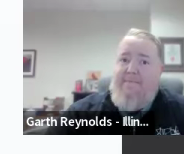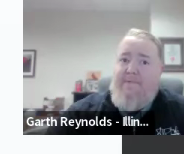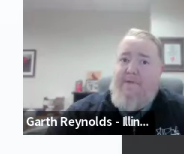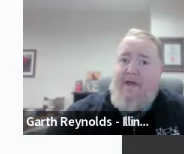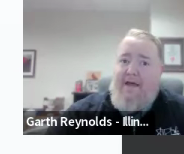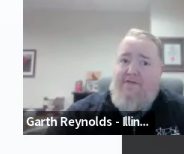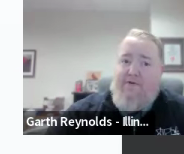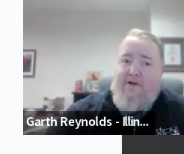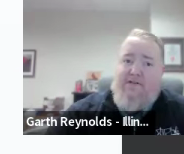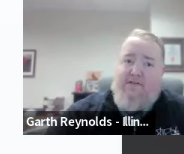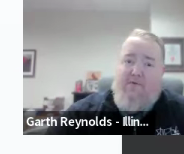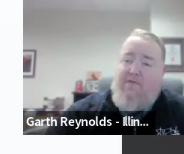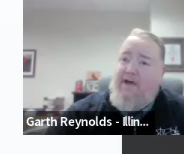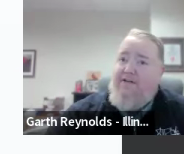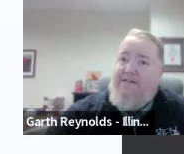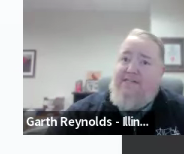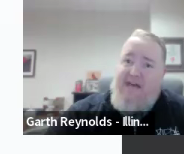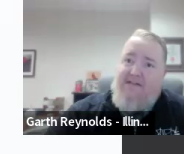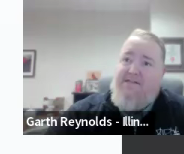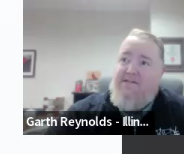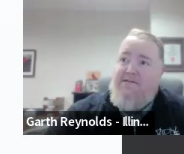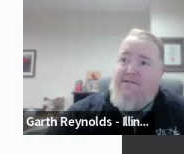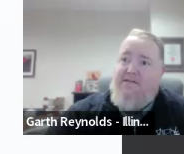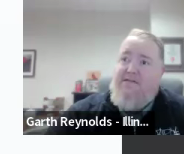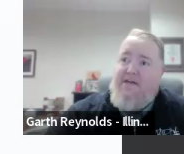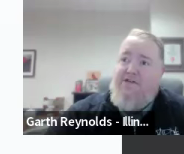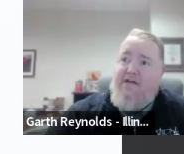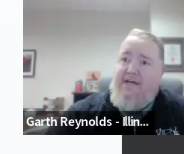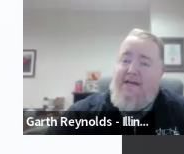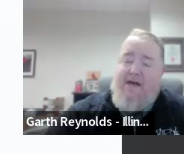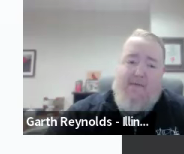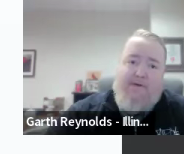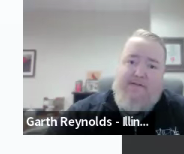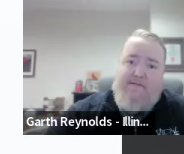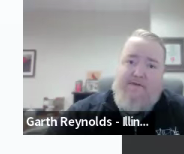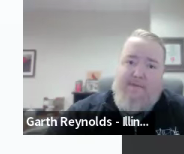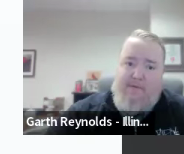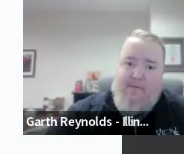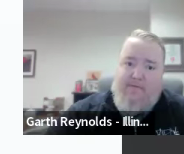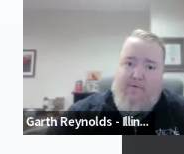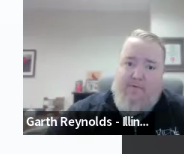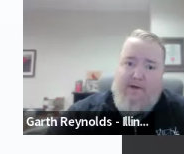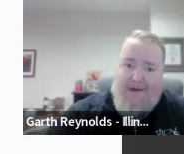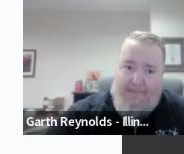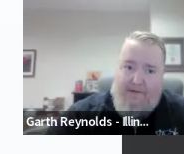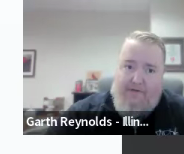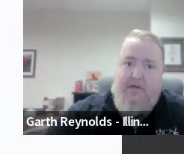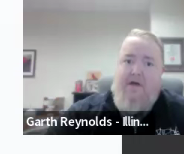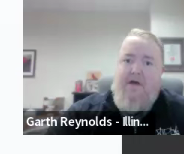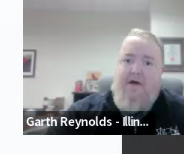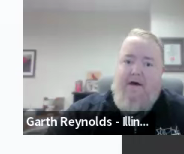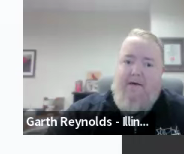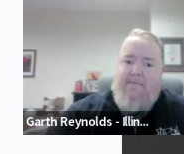day, and for hopefully our success this session in getting comprehensive PBM reform